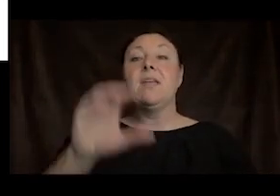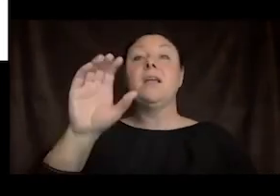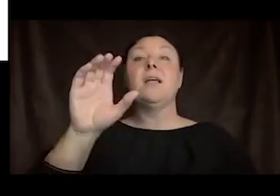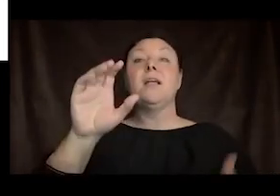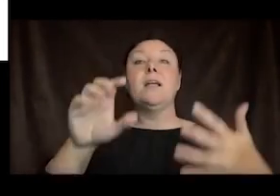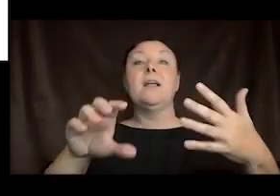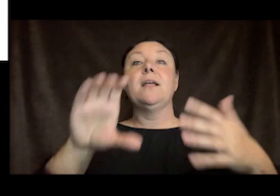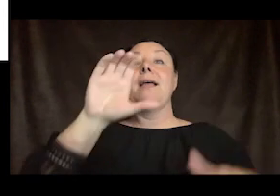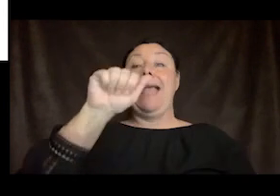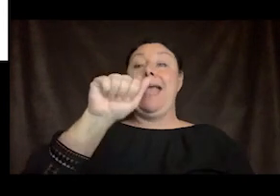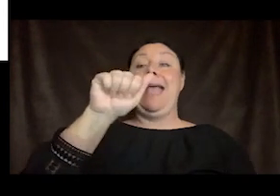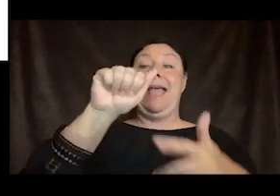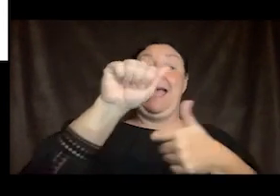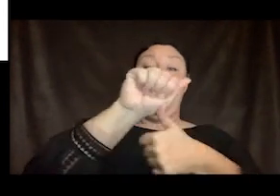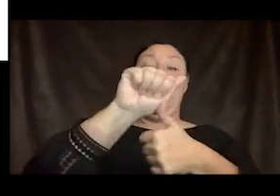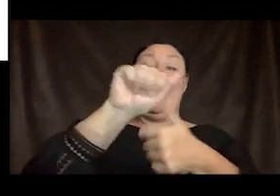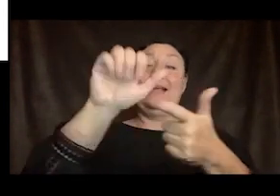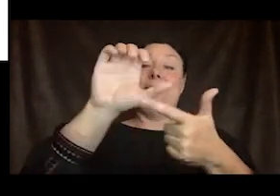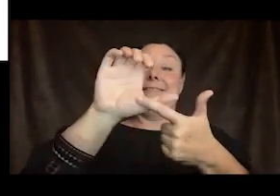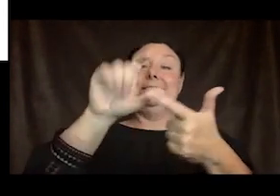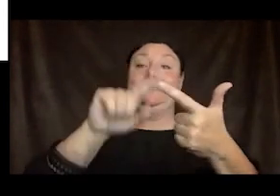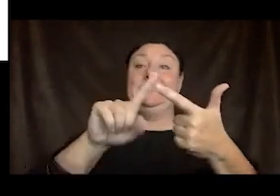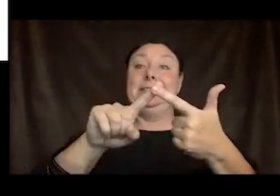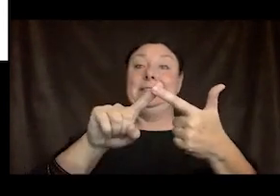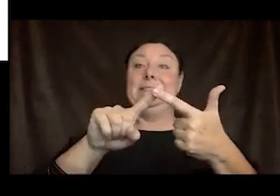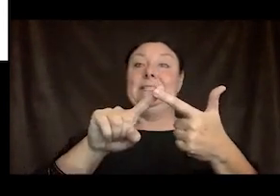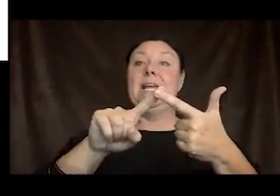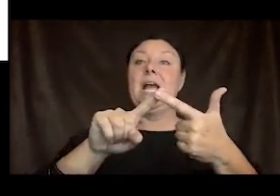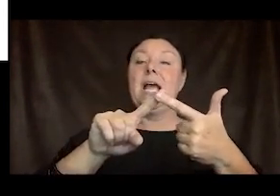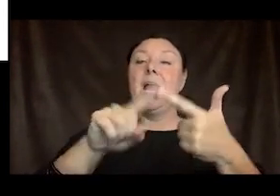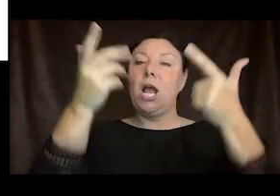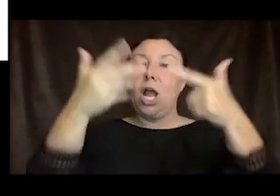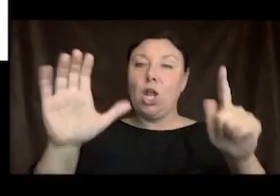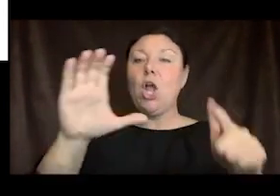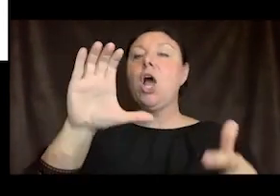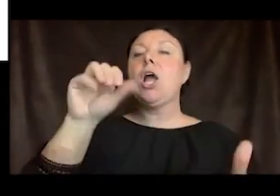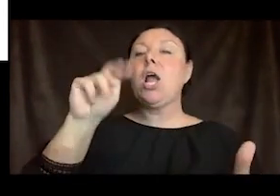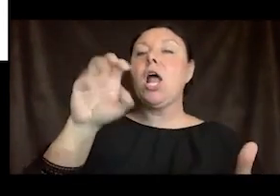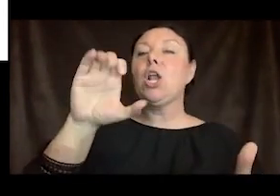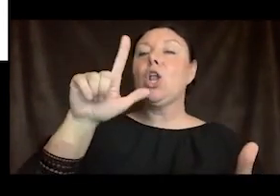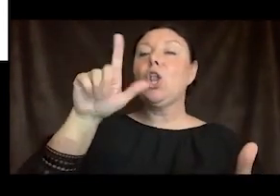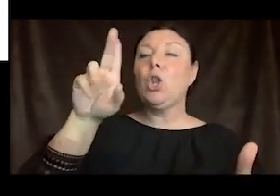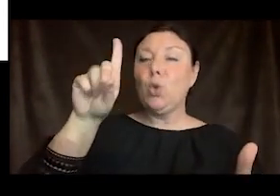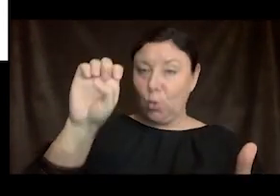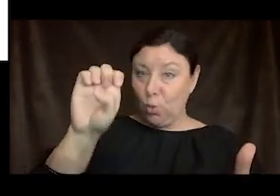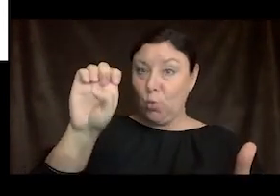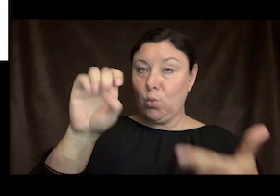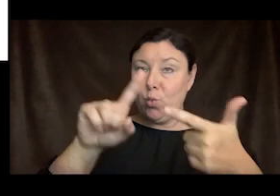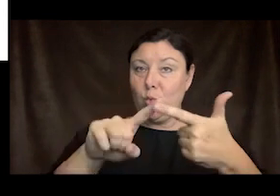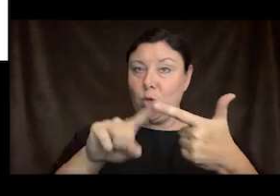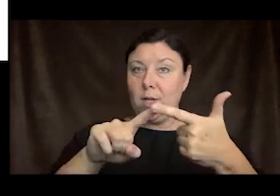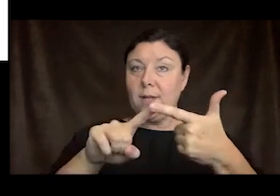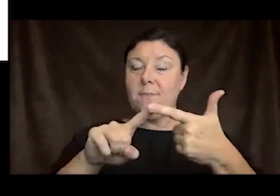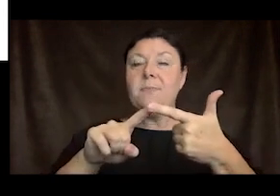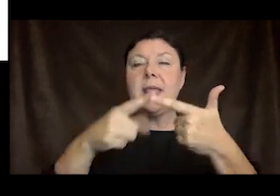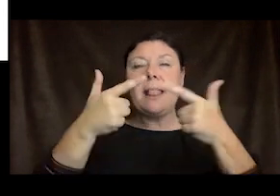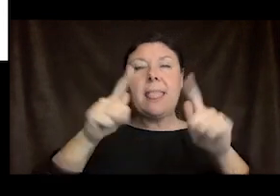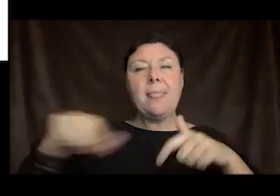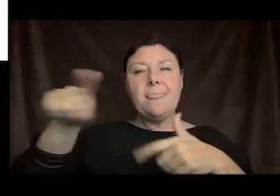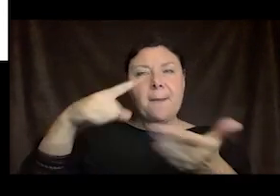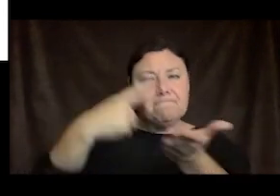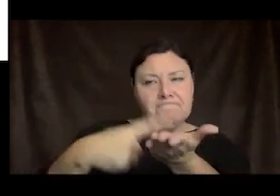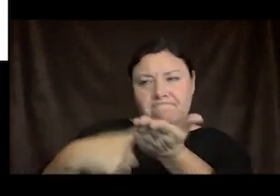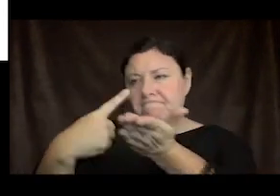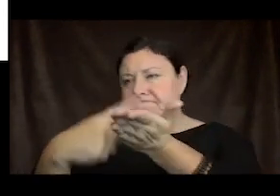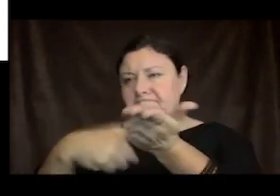Deliberation. Anytime you're able to get students to deliberate, you're getting them to think outside the box and to be aware of the fact